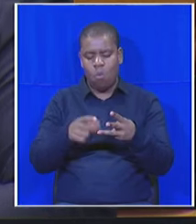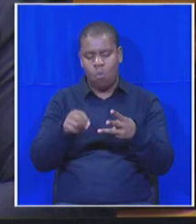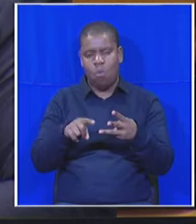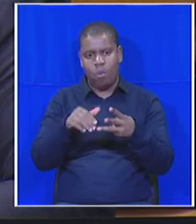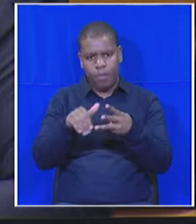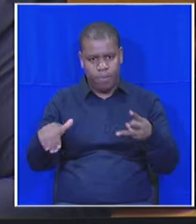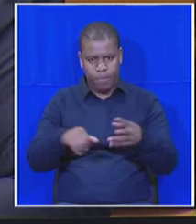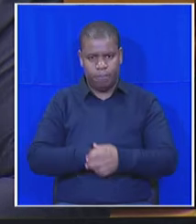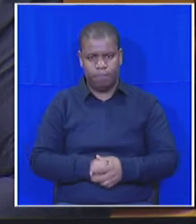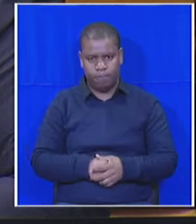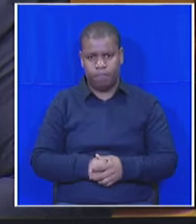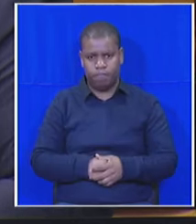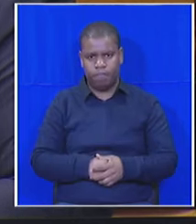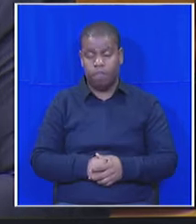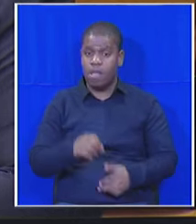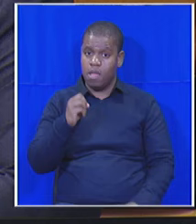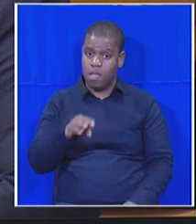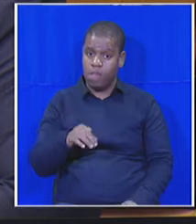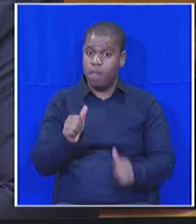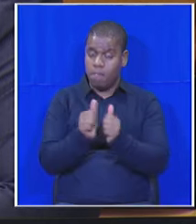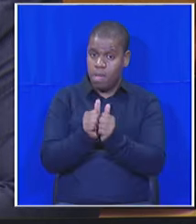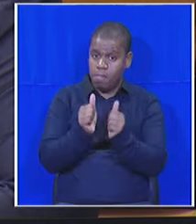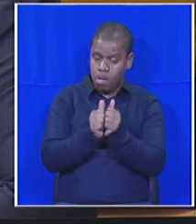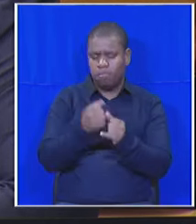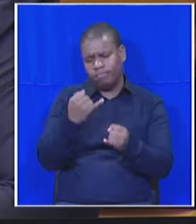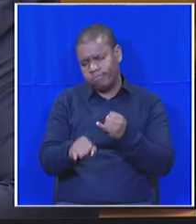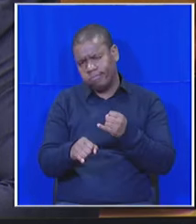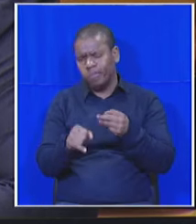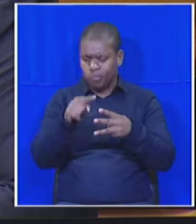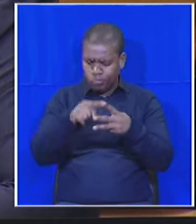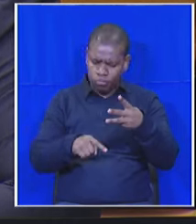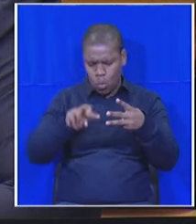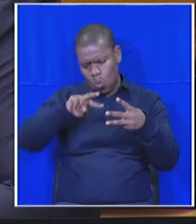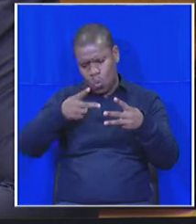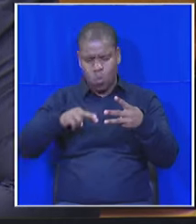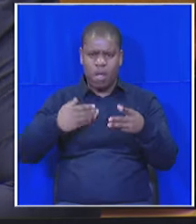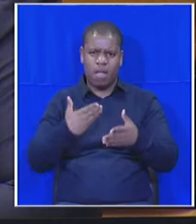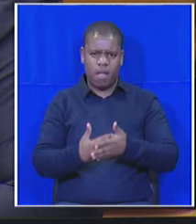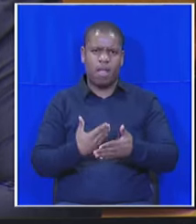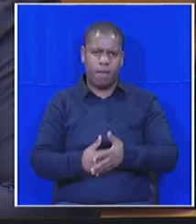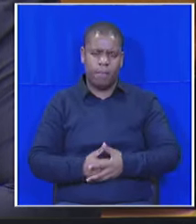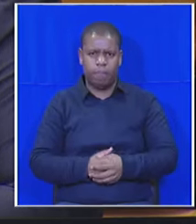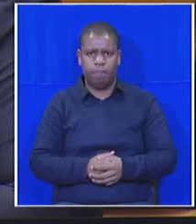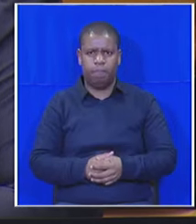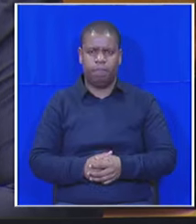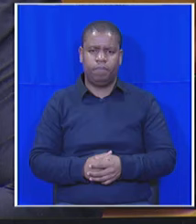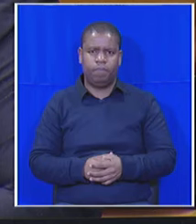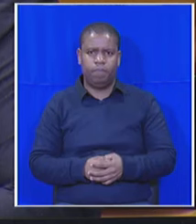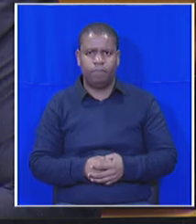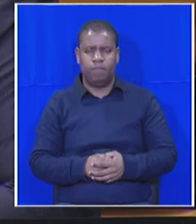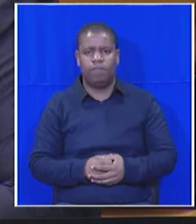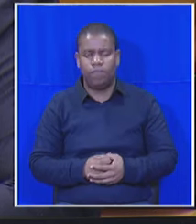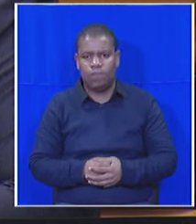button. If a member inadvertently presses the wrong button, the member may thereafter press the correct